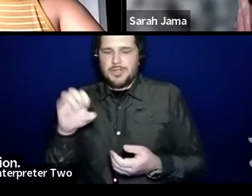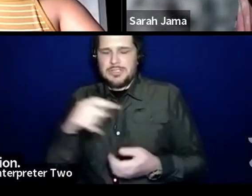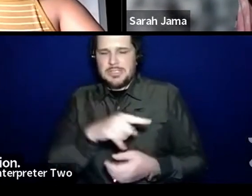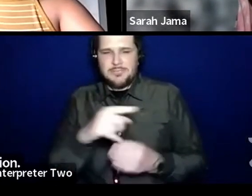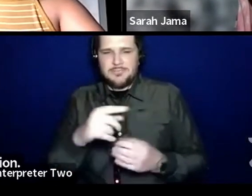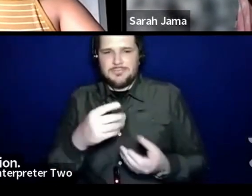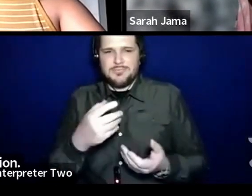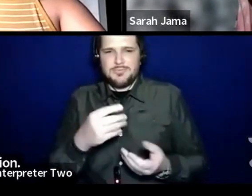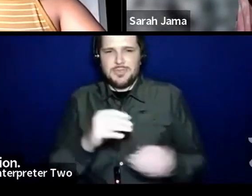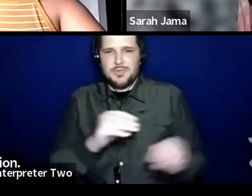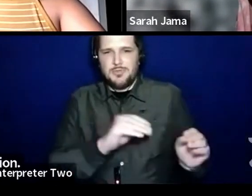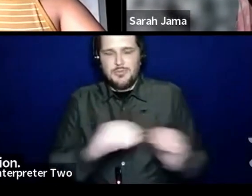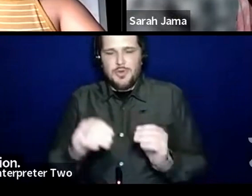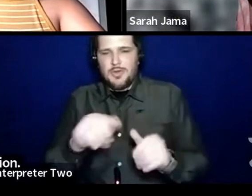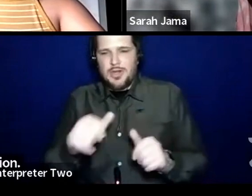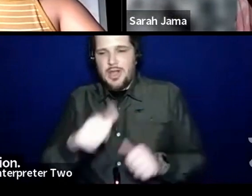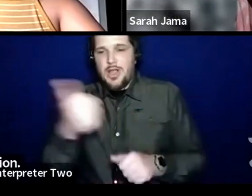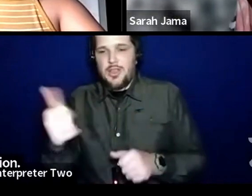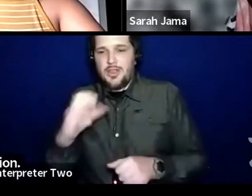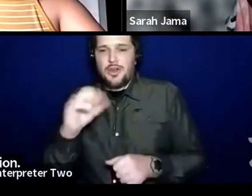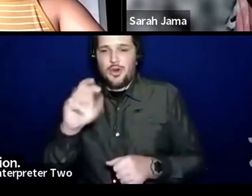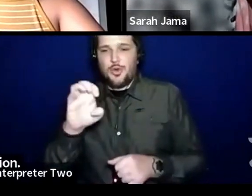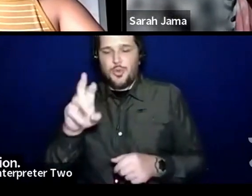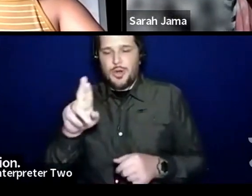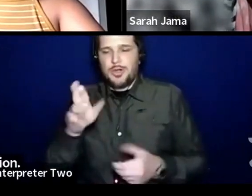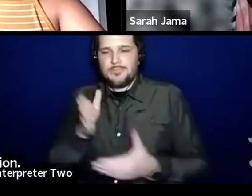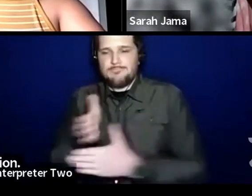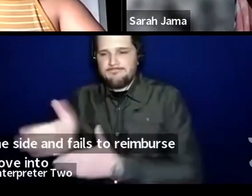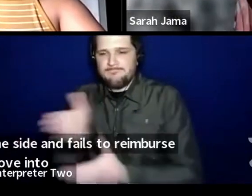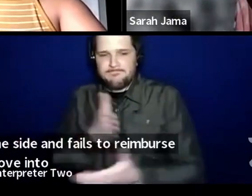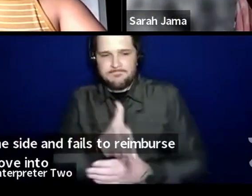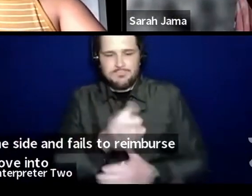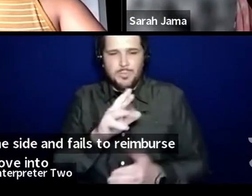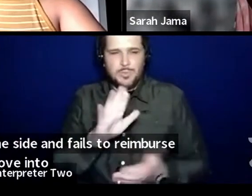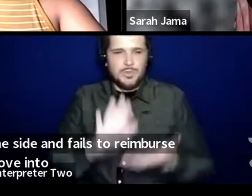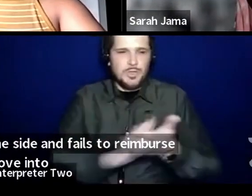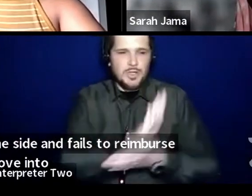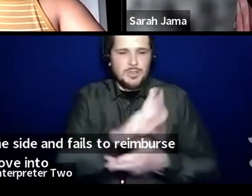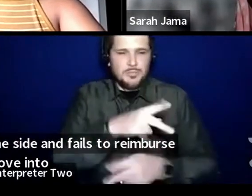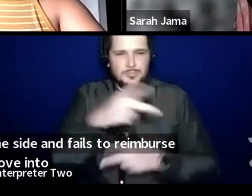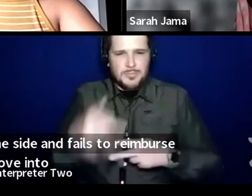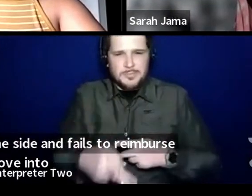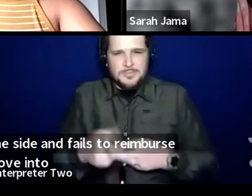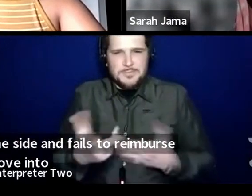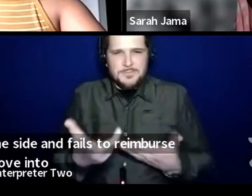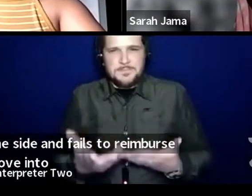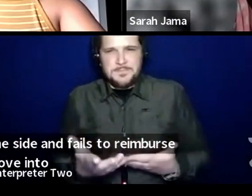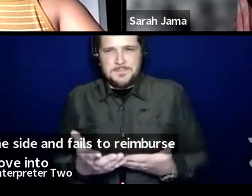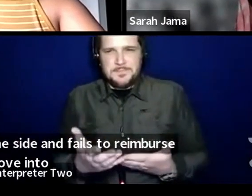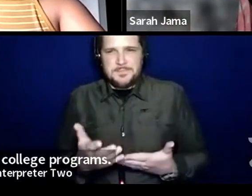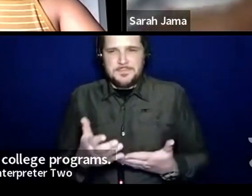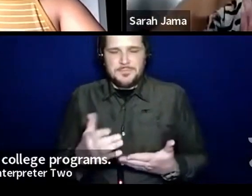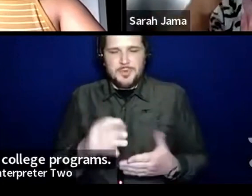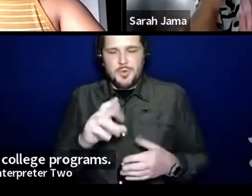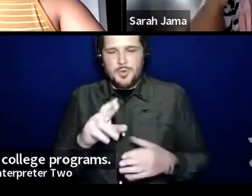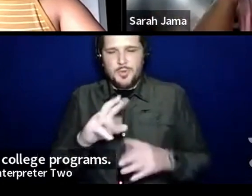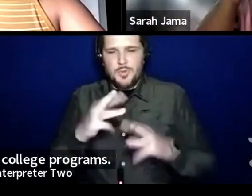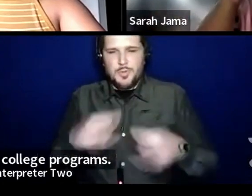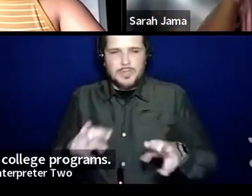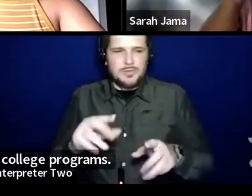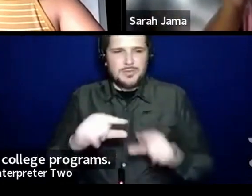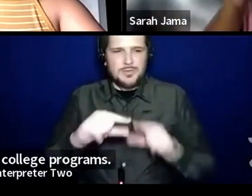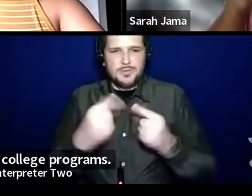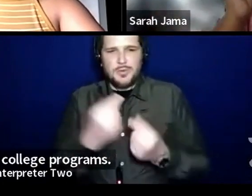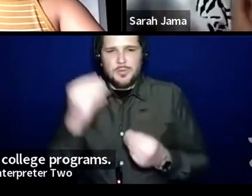career paths or college programs, or the ways in which group homes are